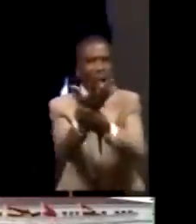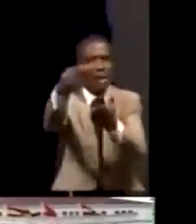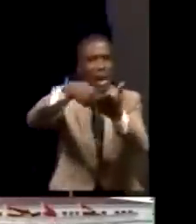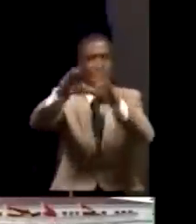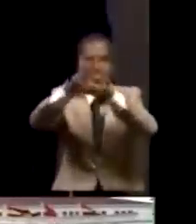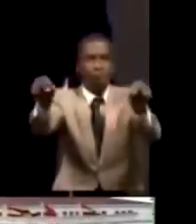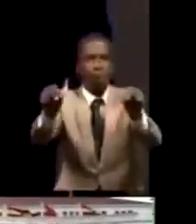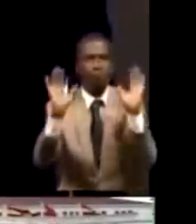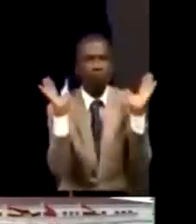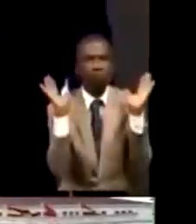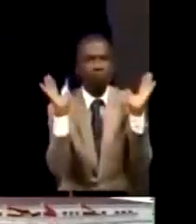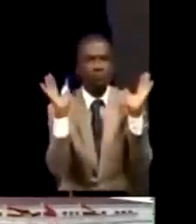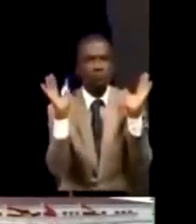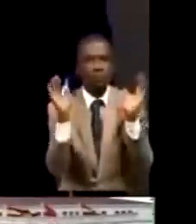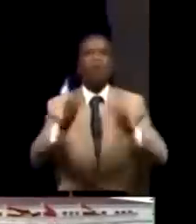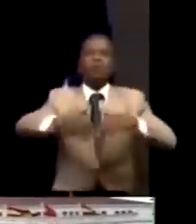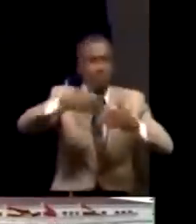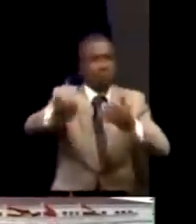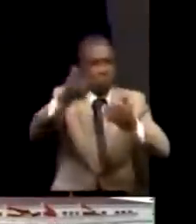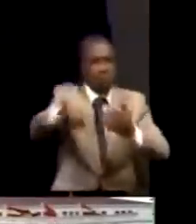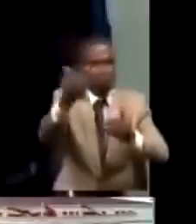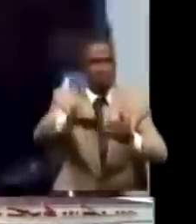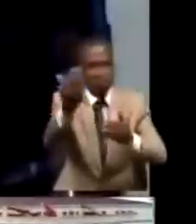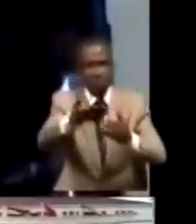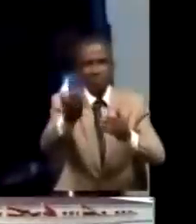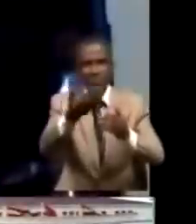not sign Bono East. Let's go on to the next region.